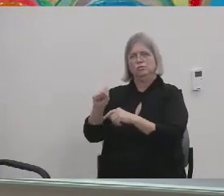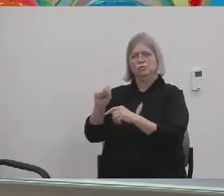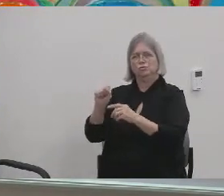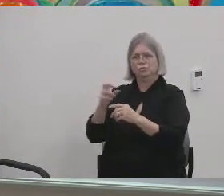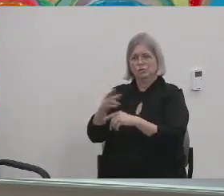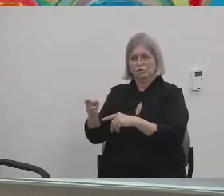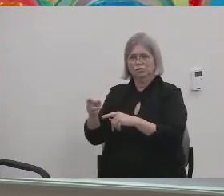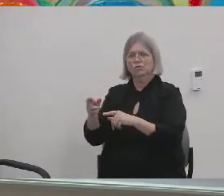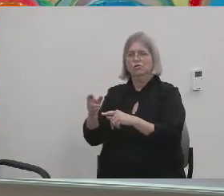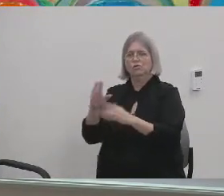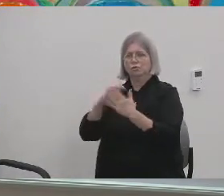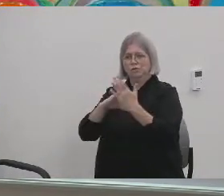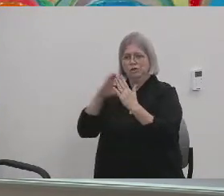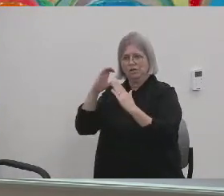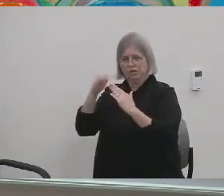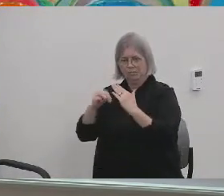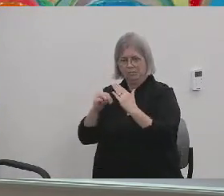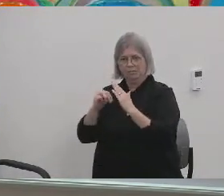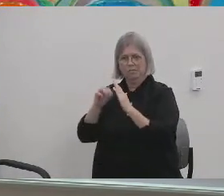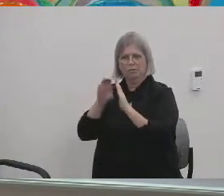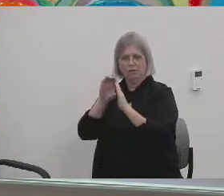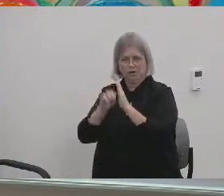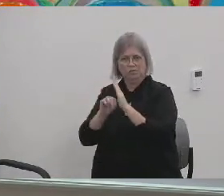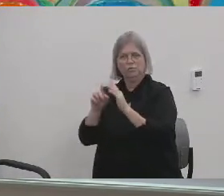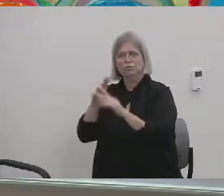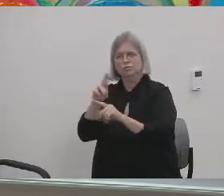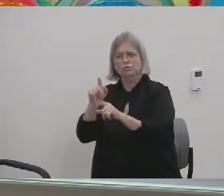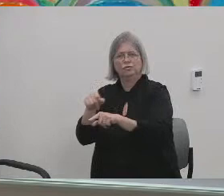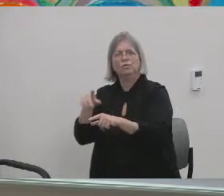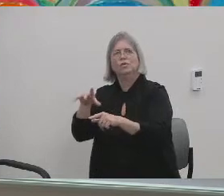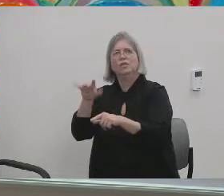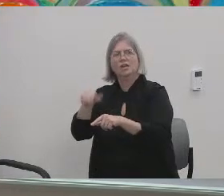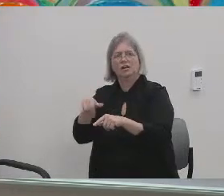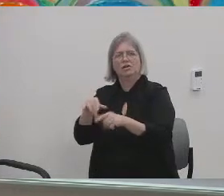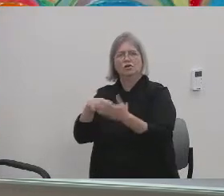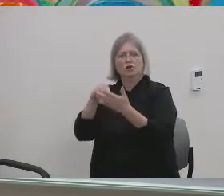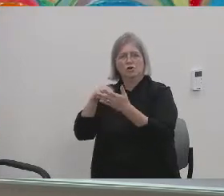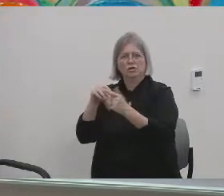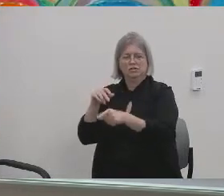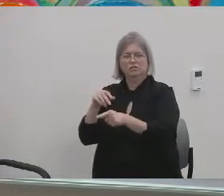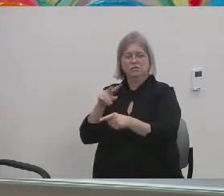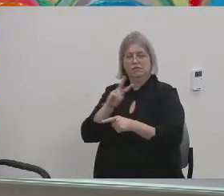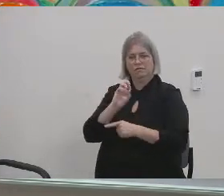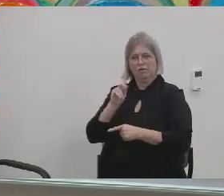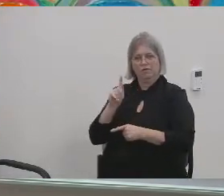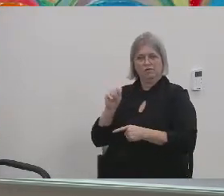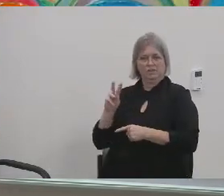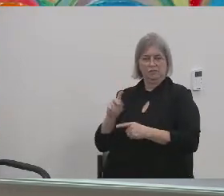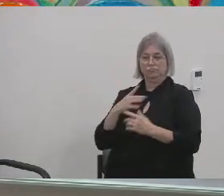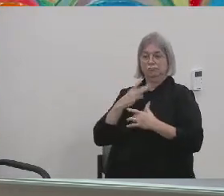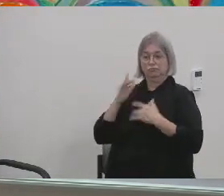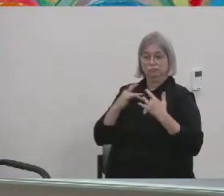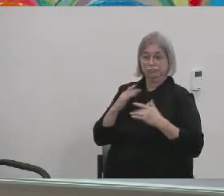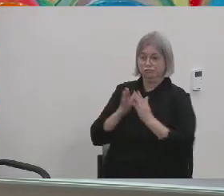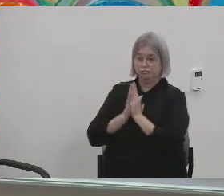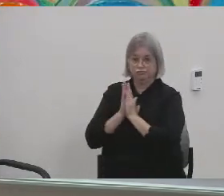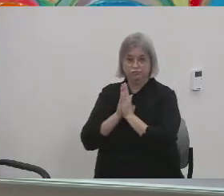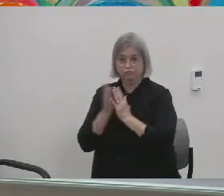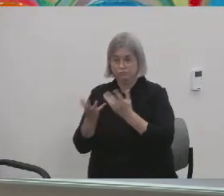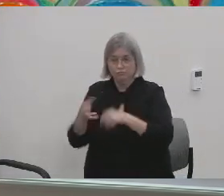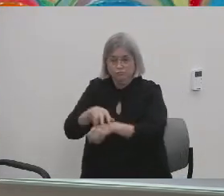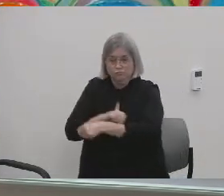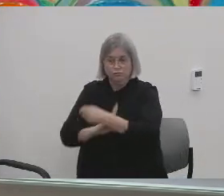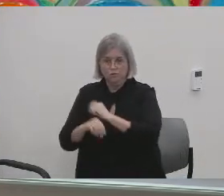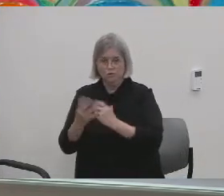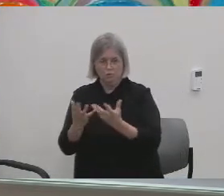have chosen to help support that learning. So Vartech is really excited about that, because it lets us get